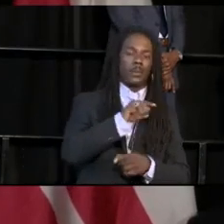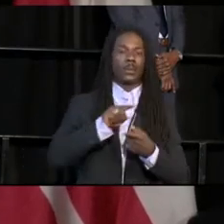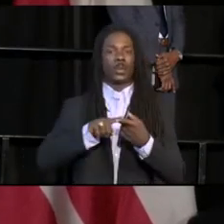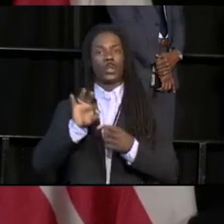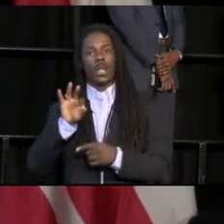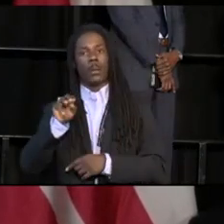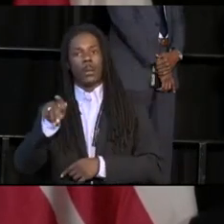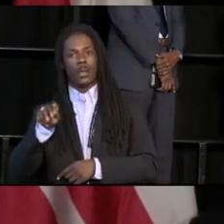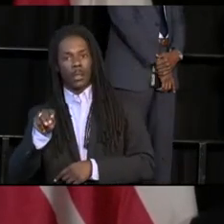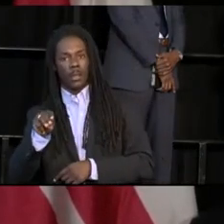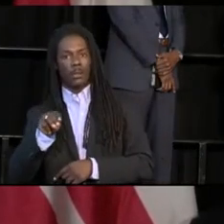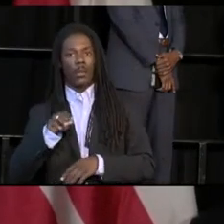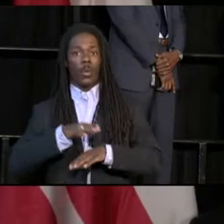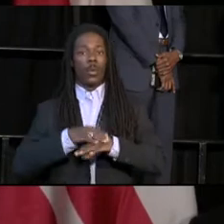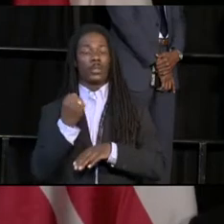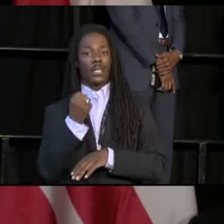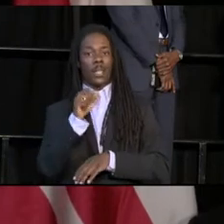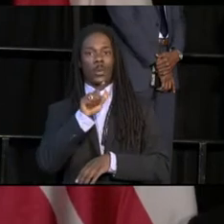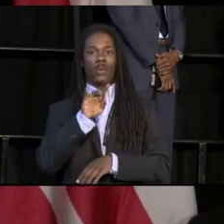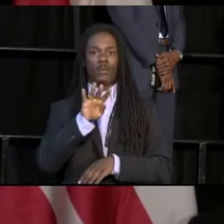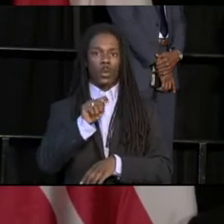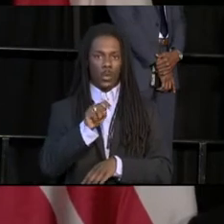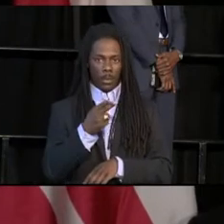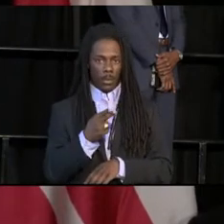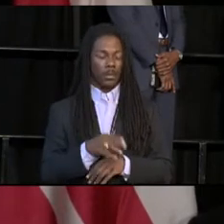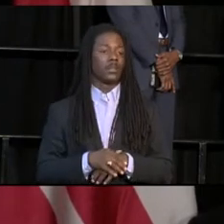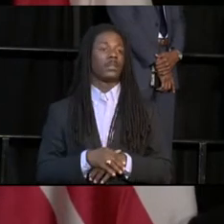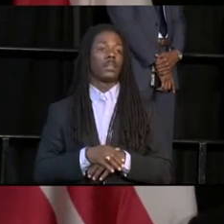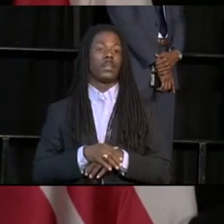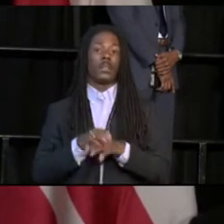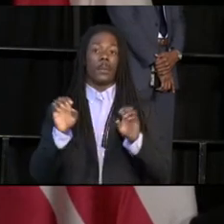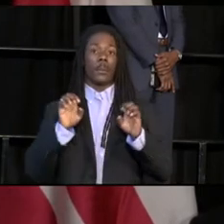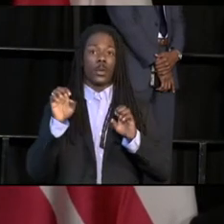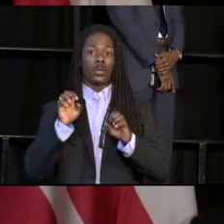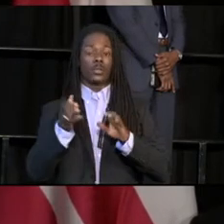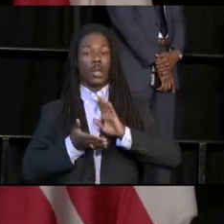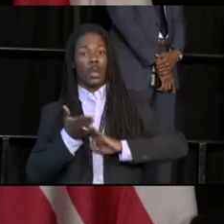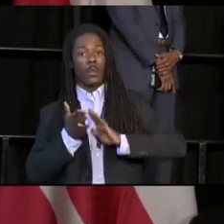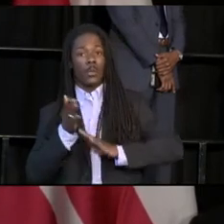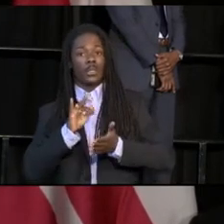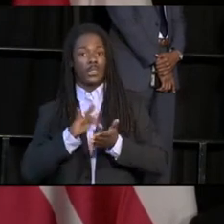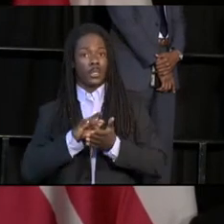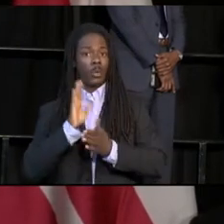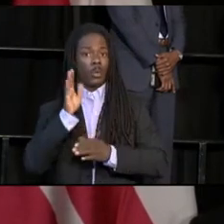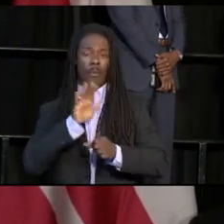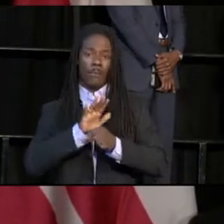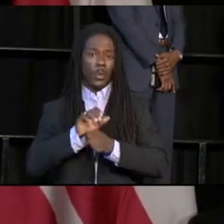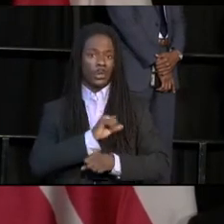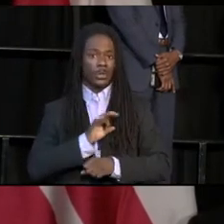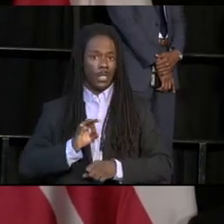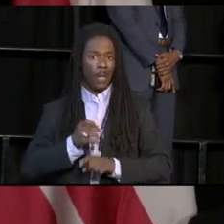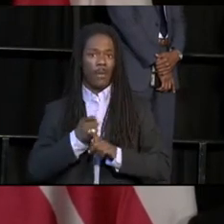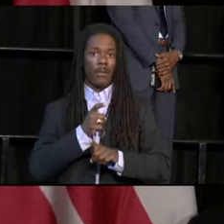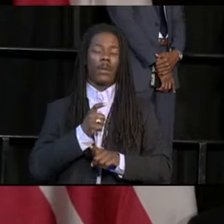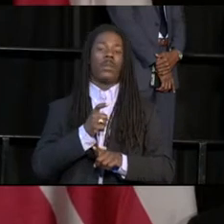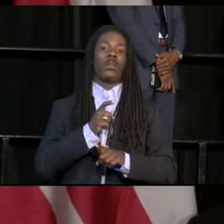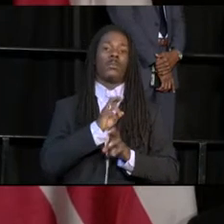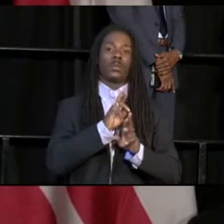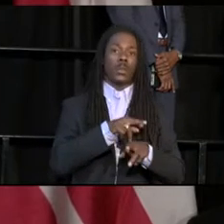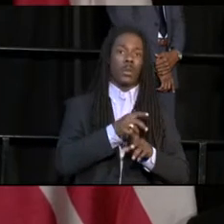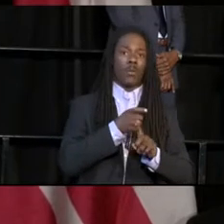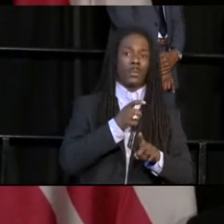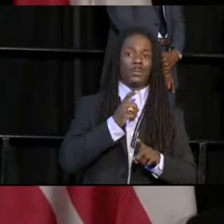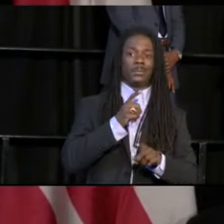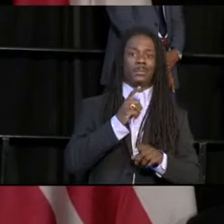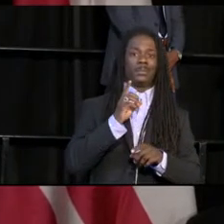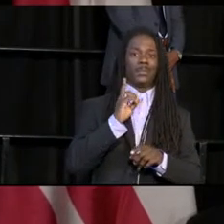p.m. this Saturday, the 24th. The Emergency Operations Center will be fully staffed with representatives from district response